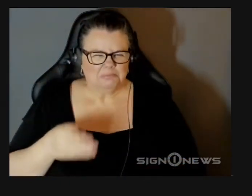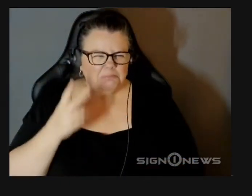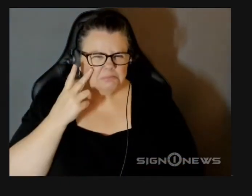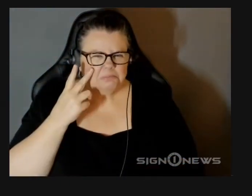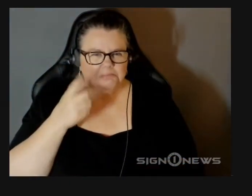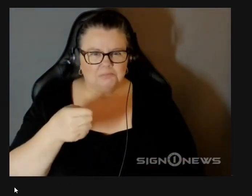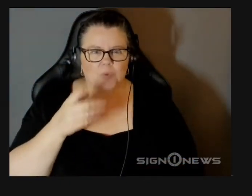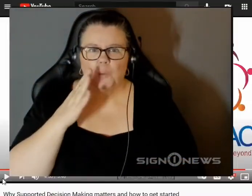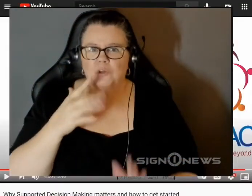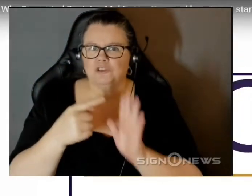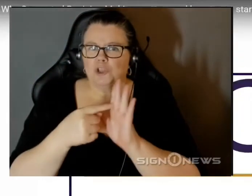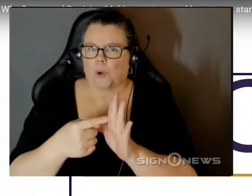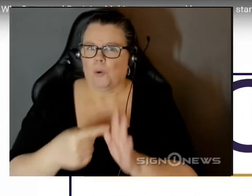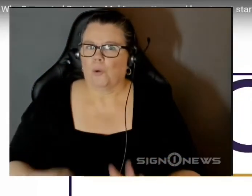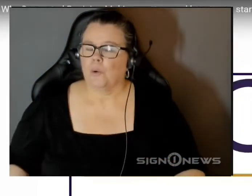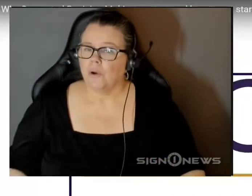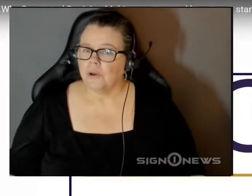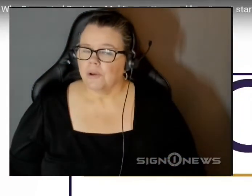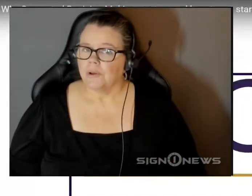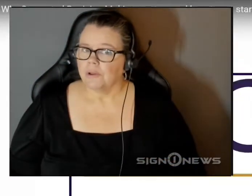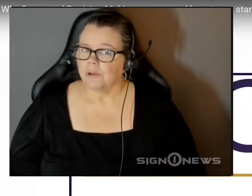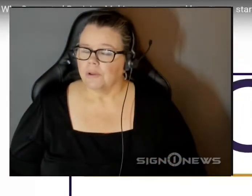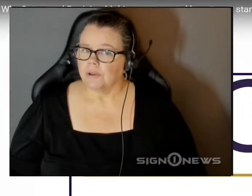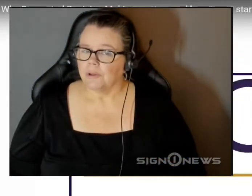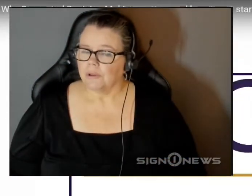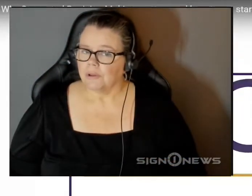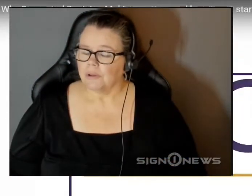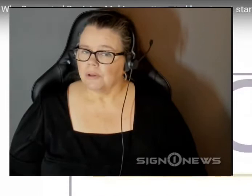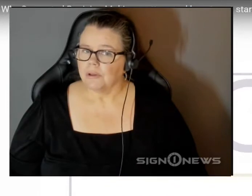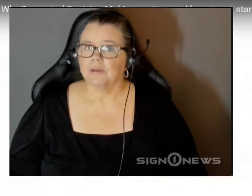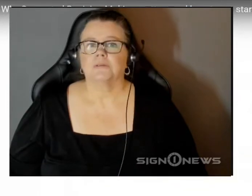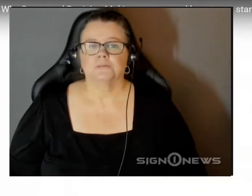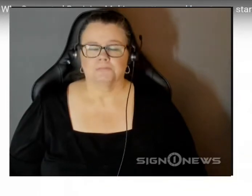And play. There